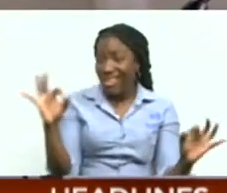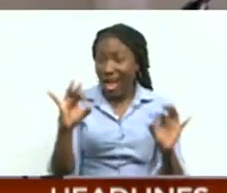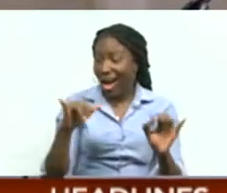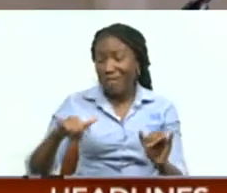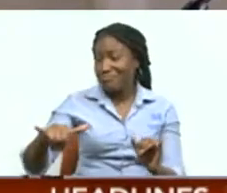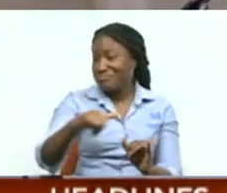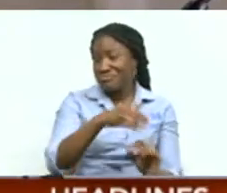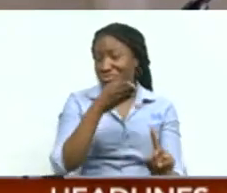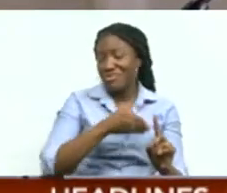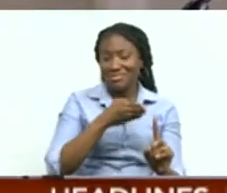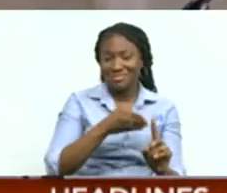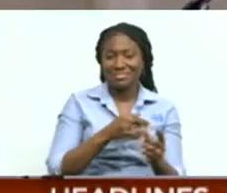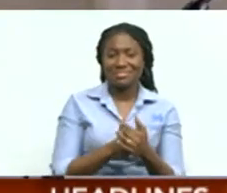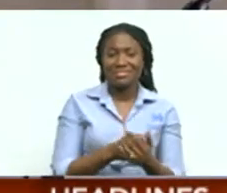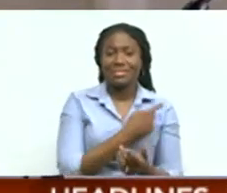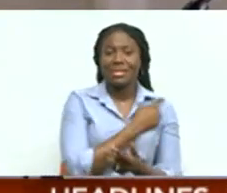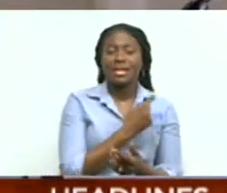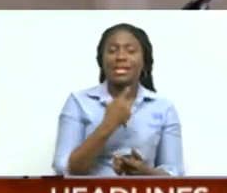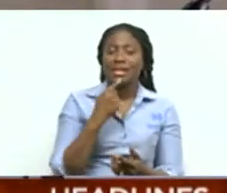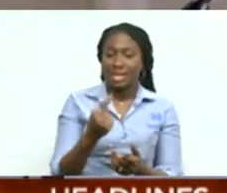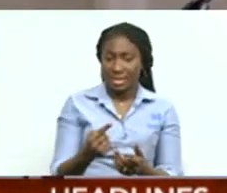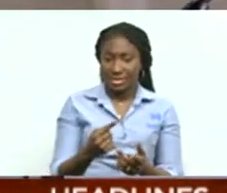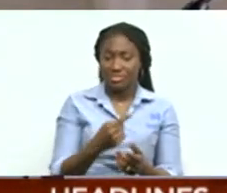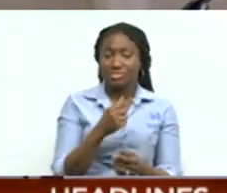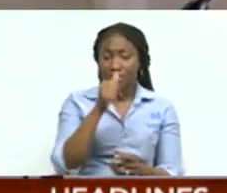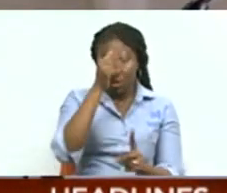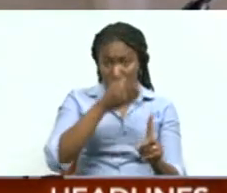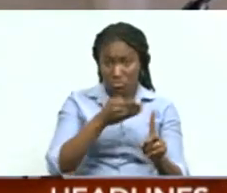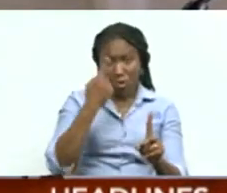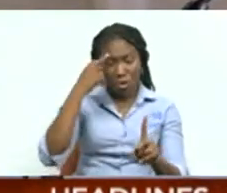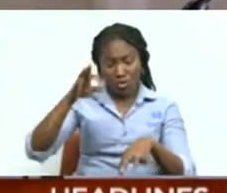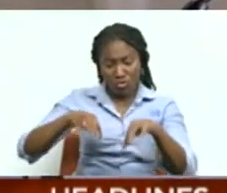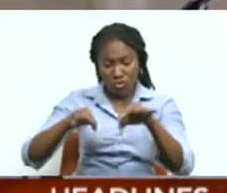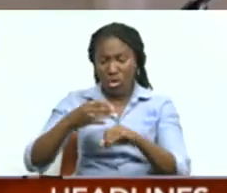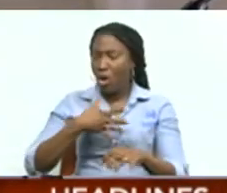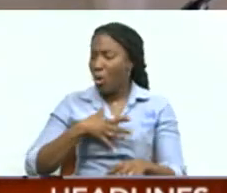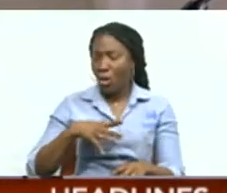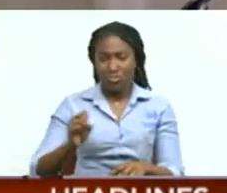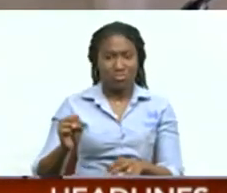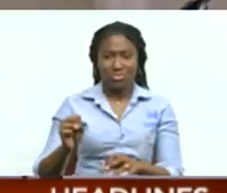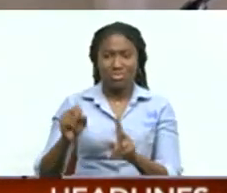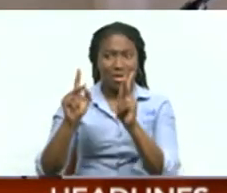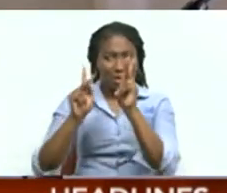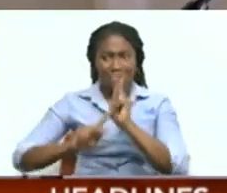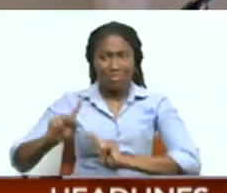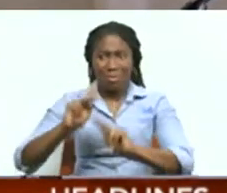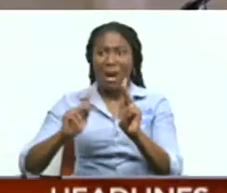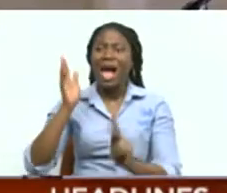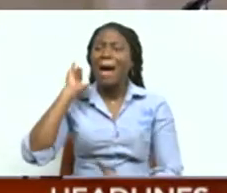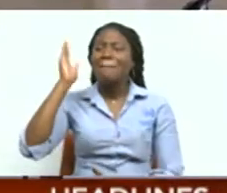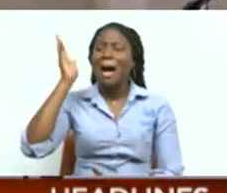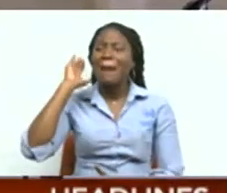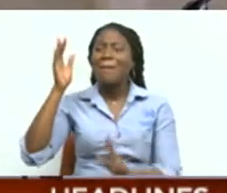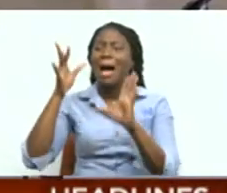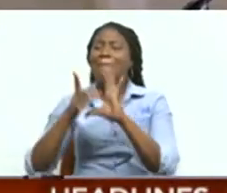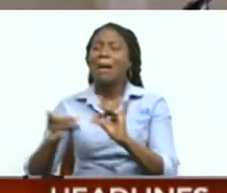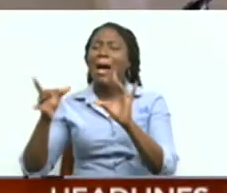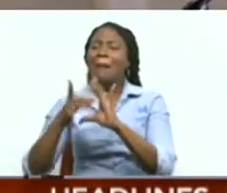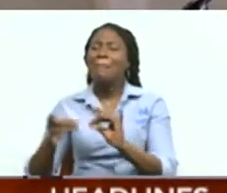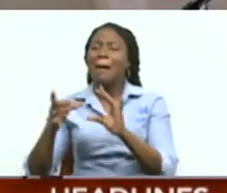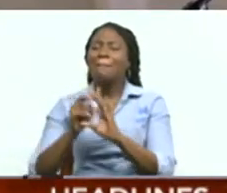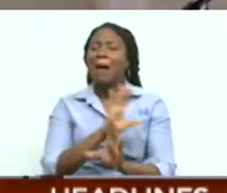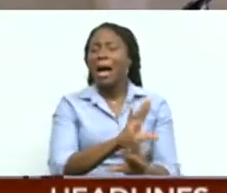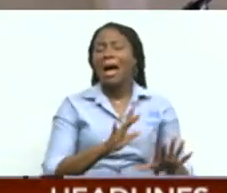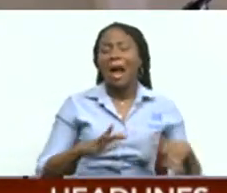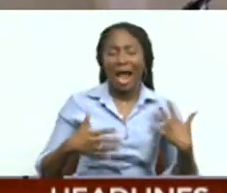didn't want a eulogy. In fact, he half-jokingly threatened to create a short video of himself that